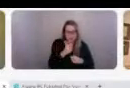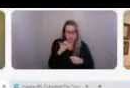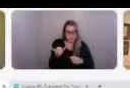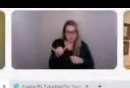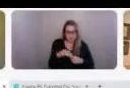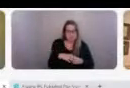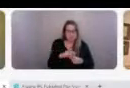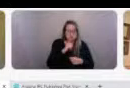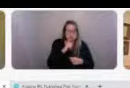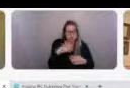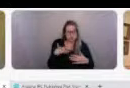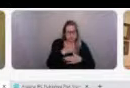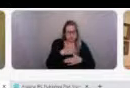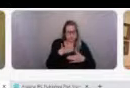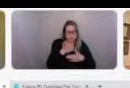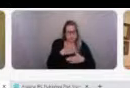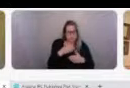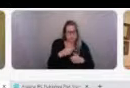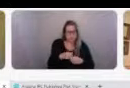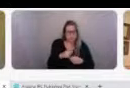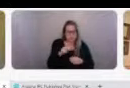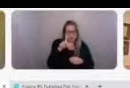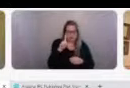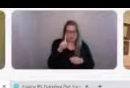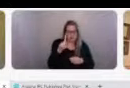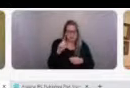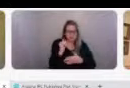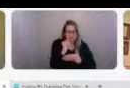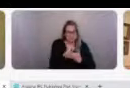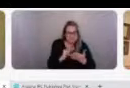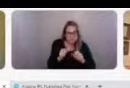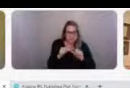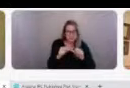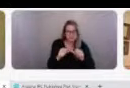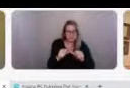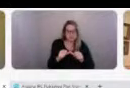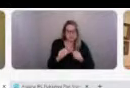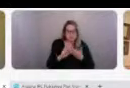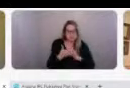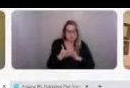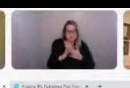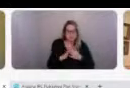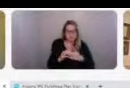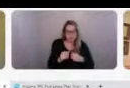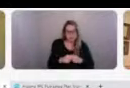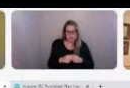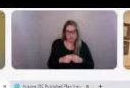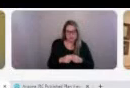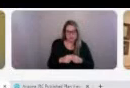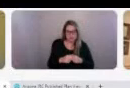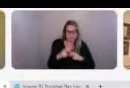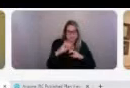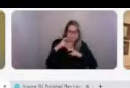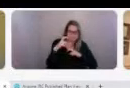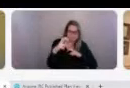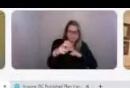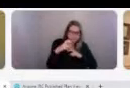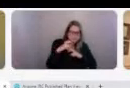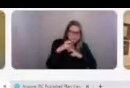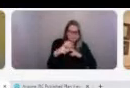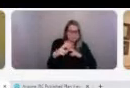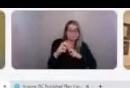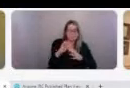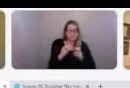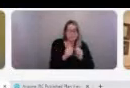i do really appreciate the ld1 design keeping the kind of communities along that light rail with north america within central phoenix